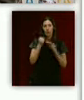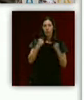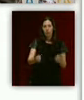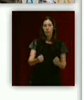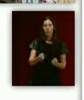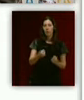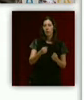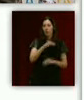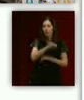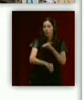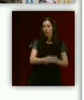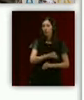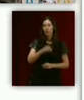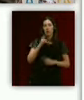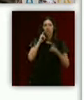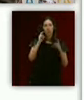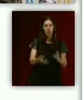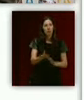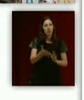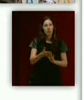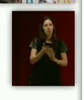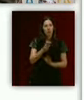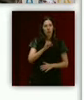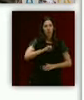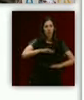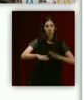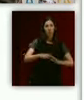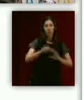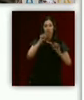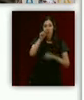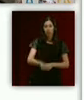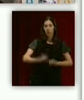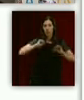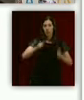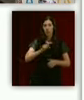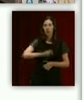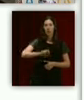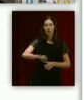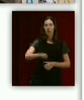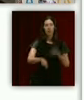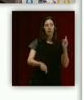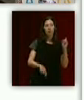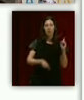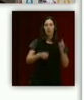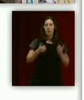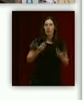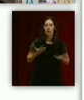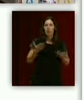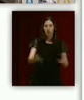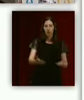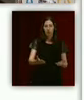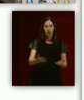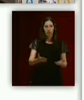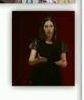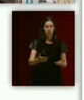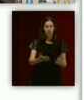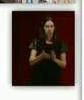legs. The different strength sensors capture the motor intensity. When the person starts